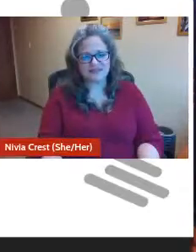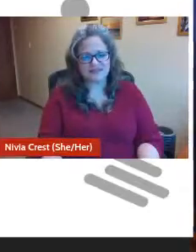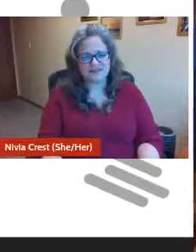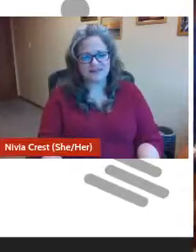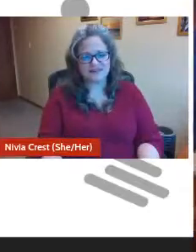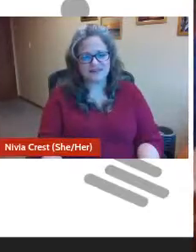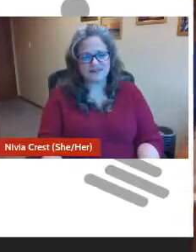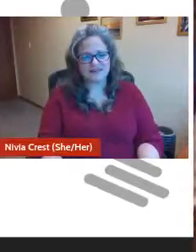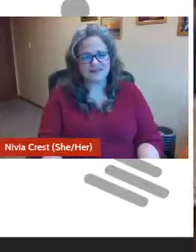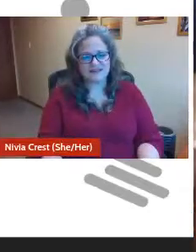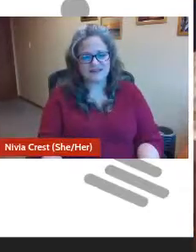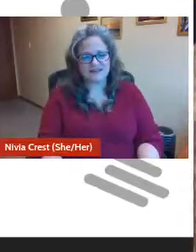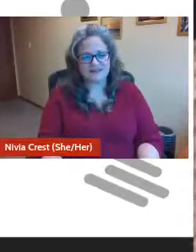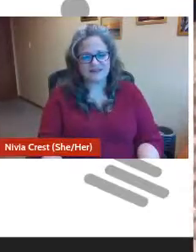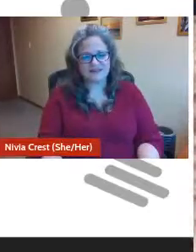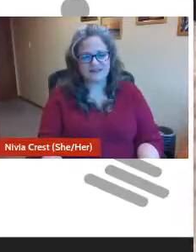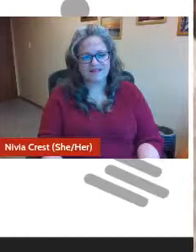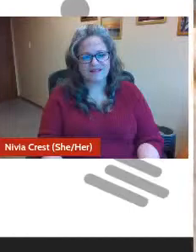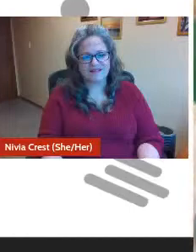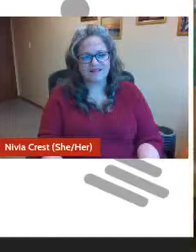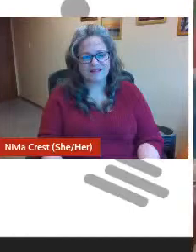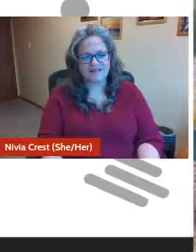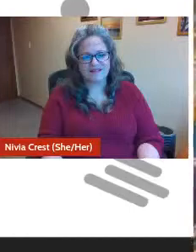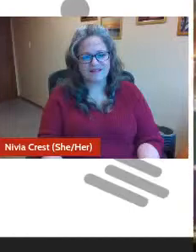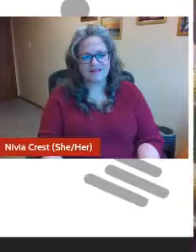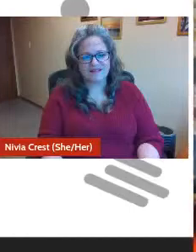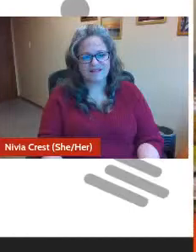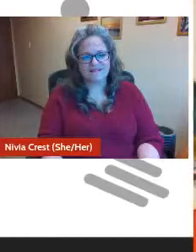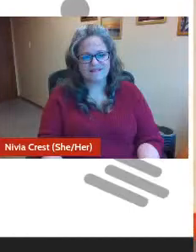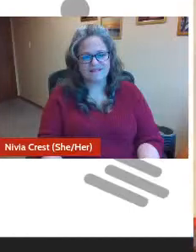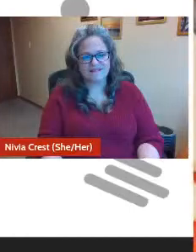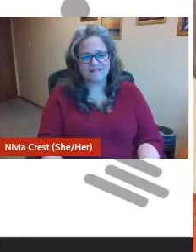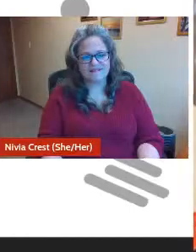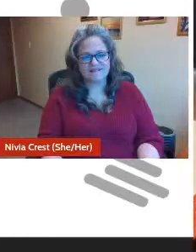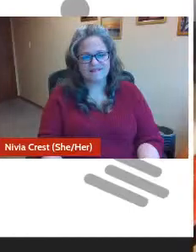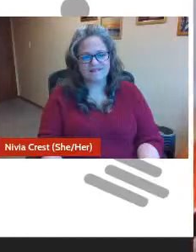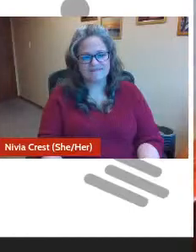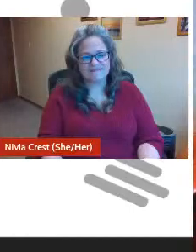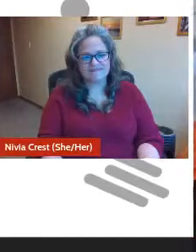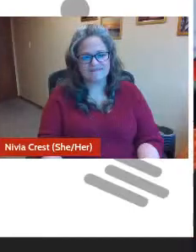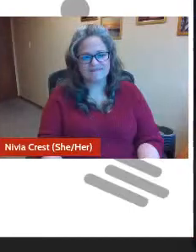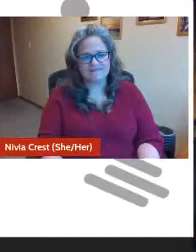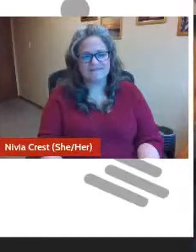Yes, ma'am. And I also love the style and hats. So I have Greek hats.